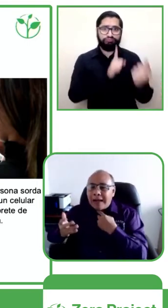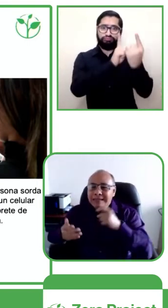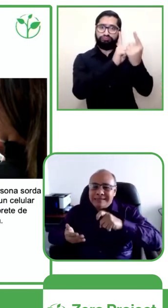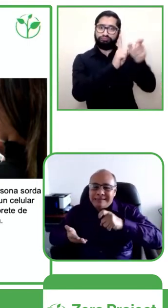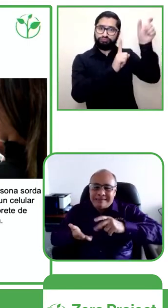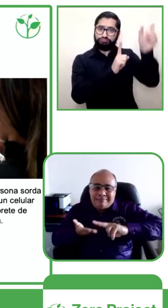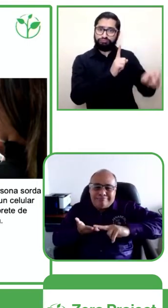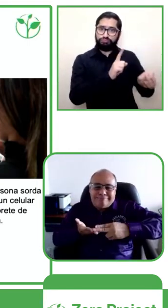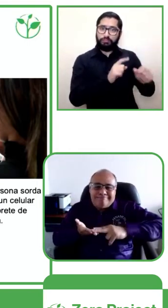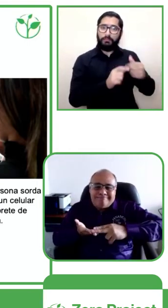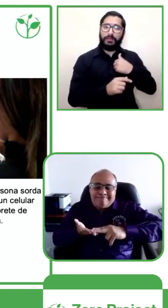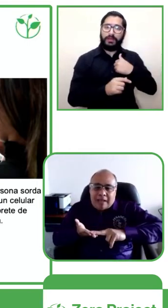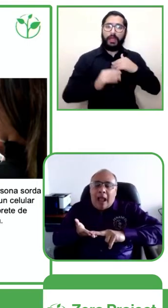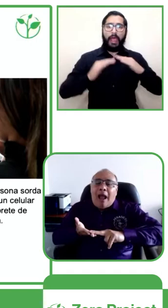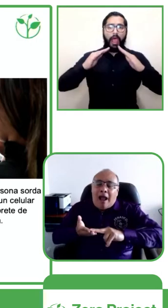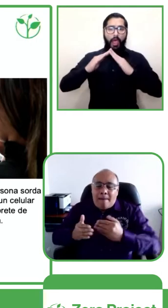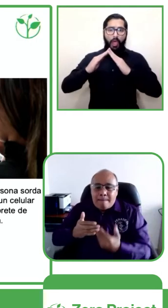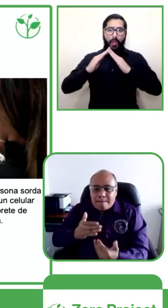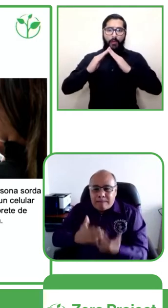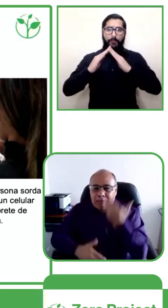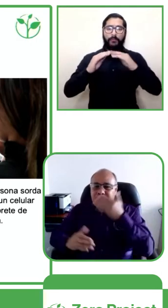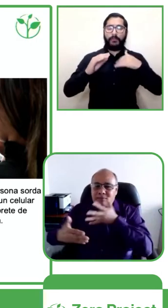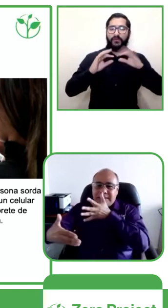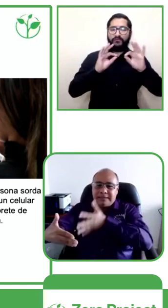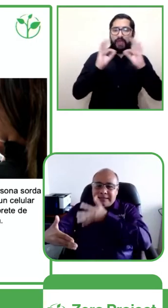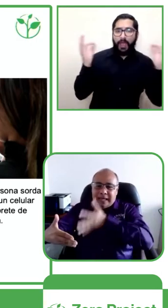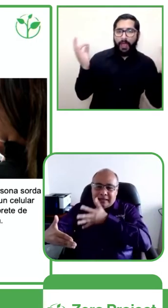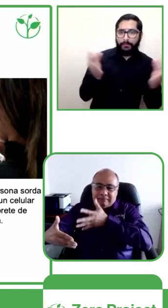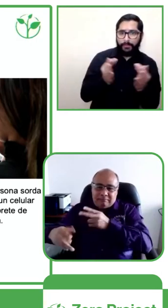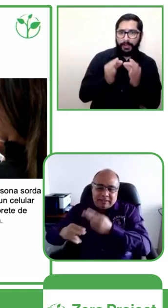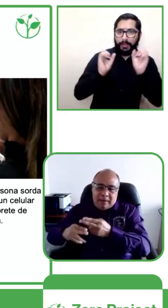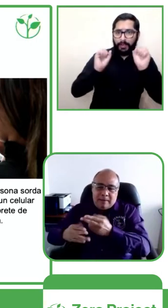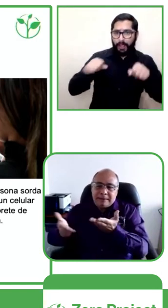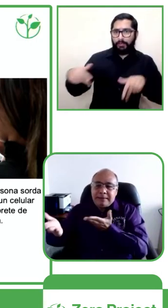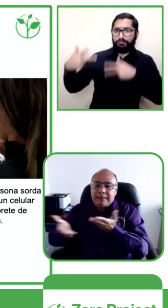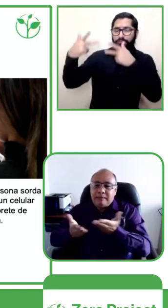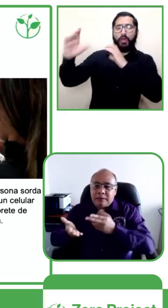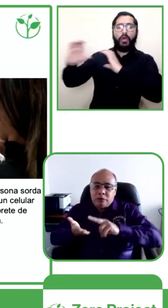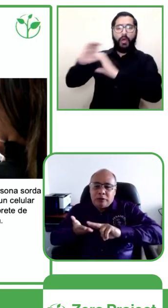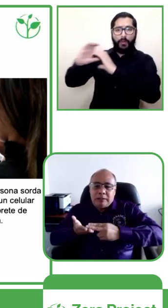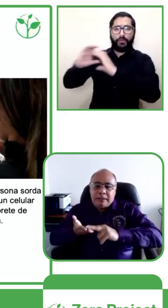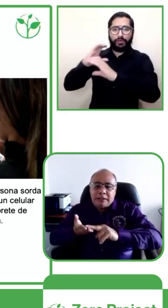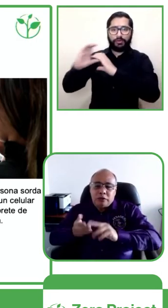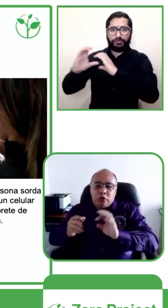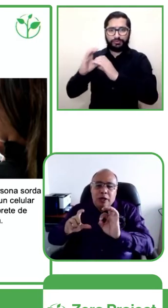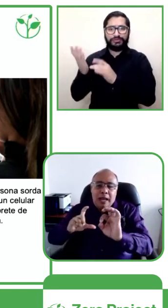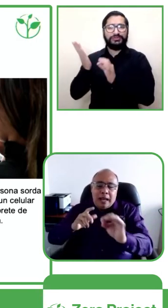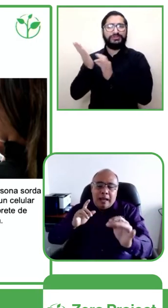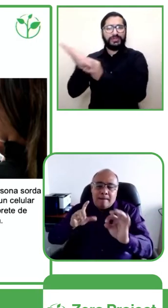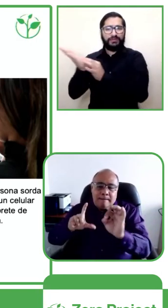space, probably at home or with my family, I would like to have interpretation and